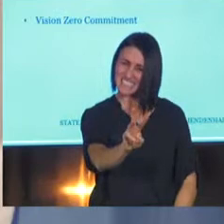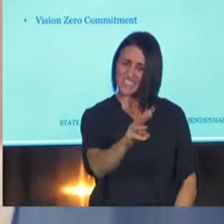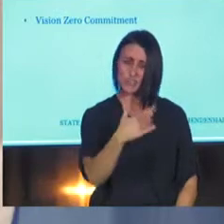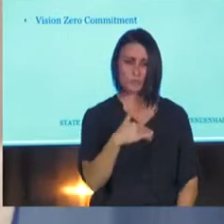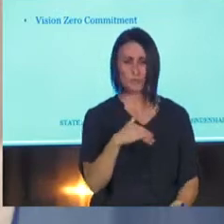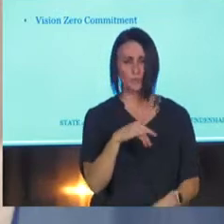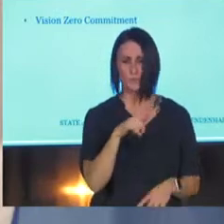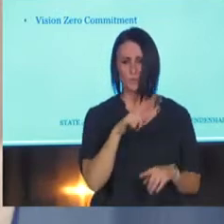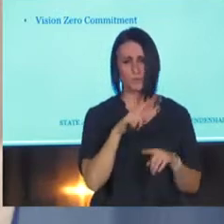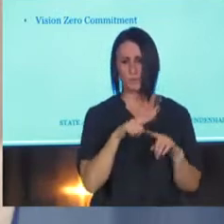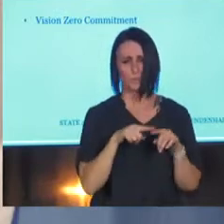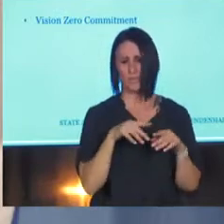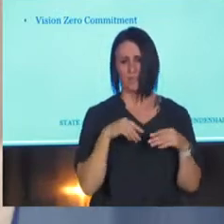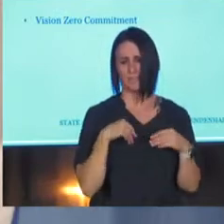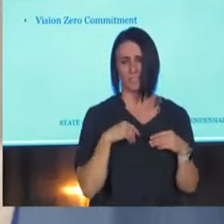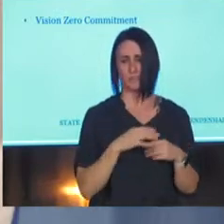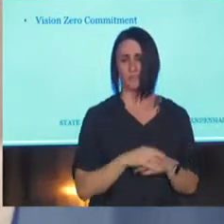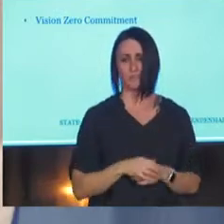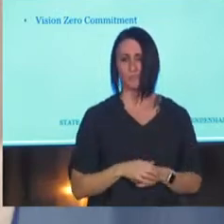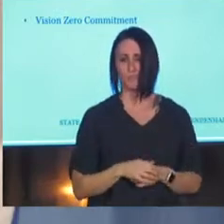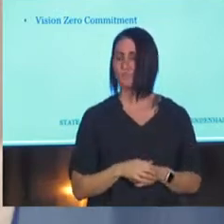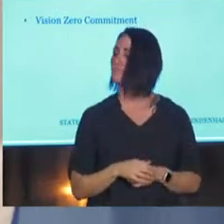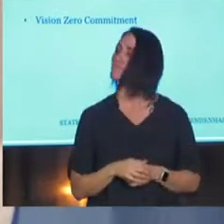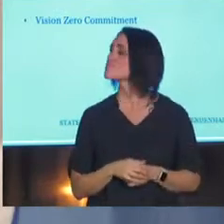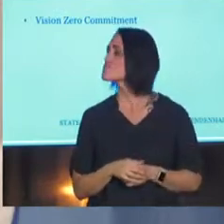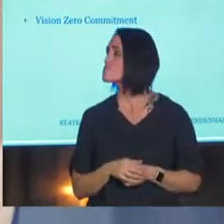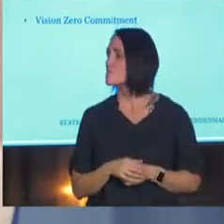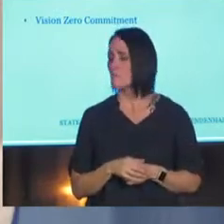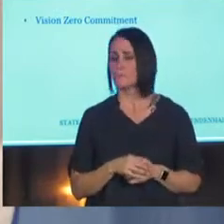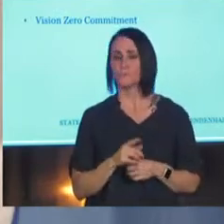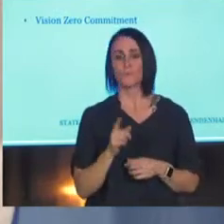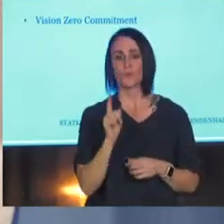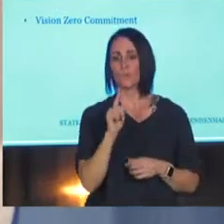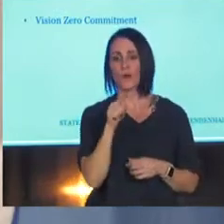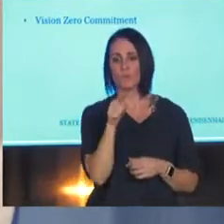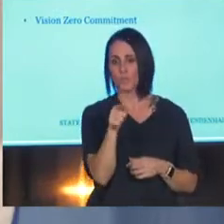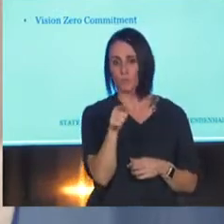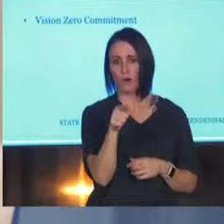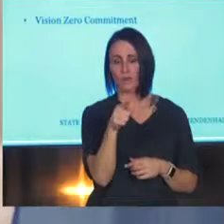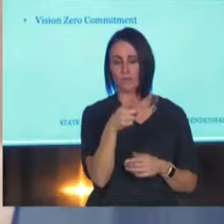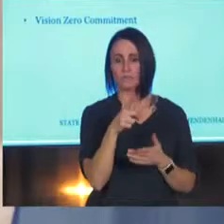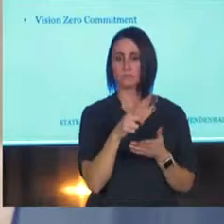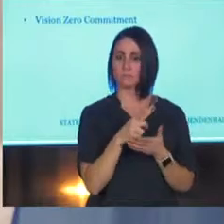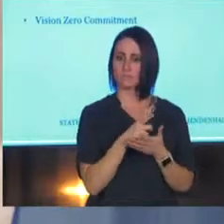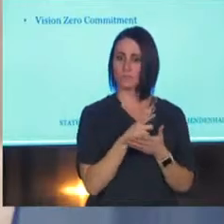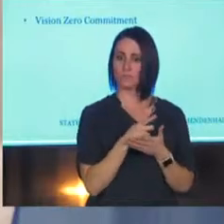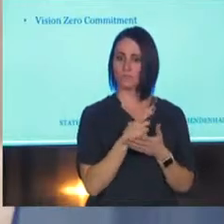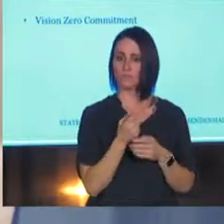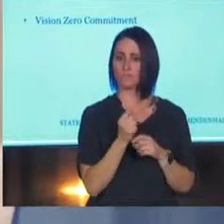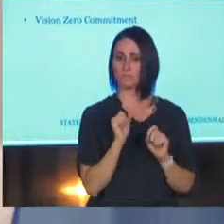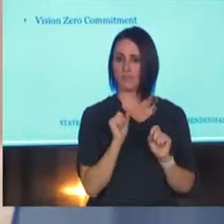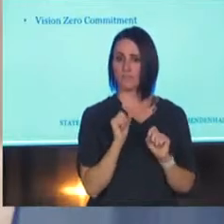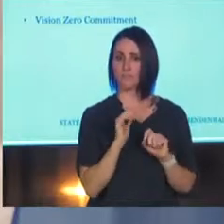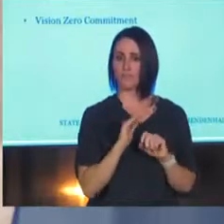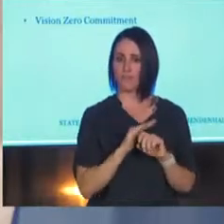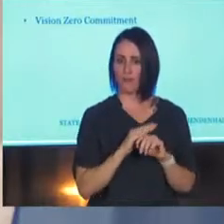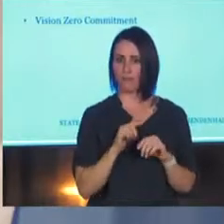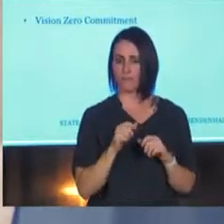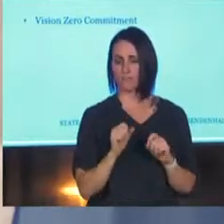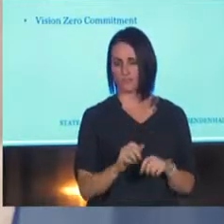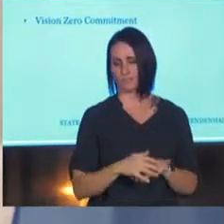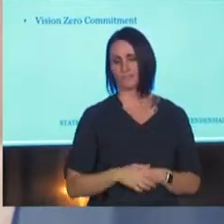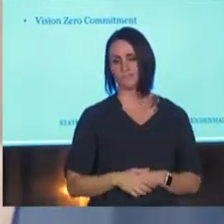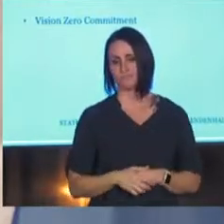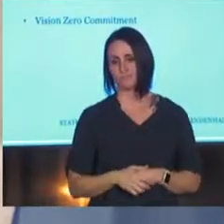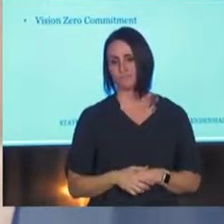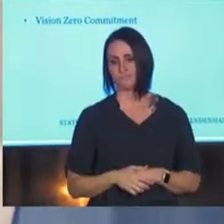is unconscionable. Wherever you are in Salt Lake City, you deserve to be on our safest street.